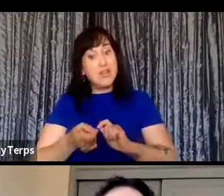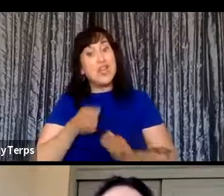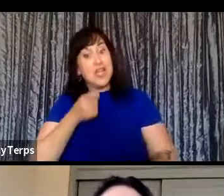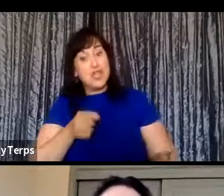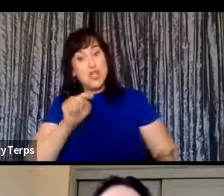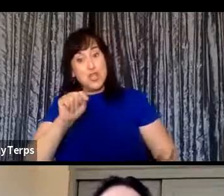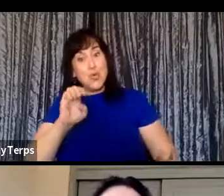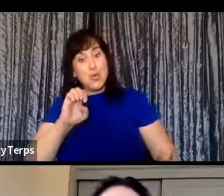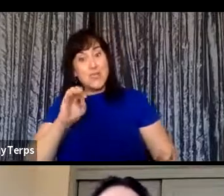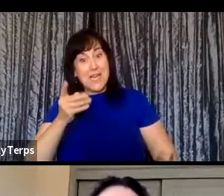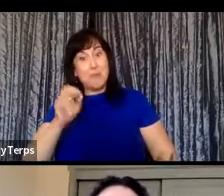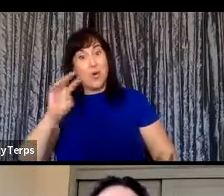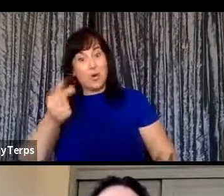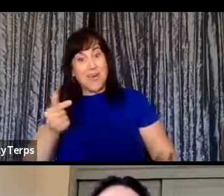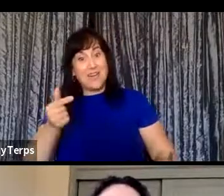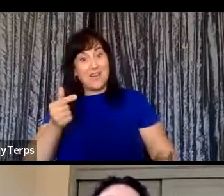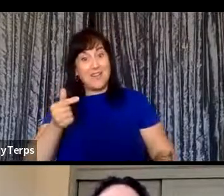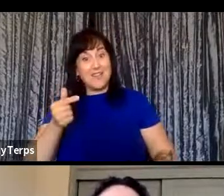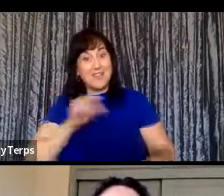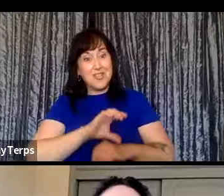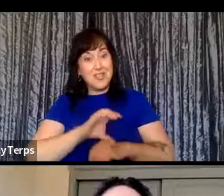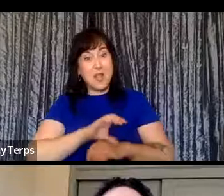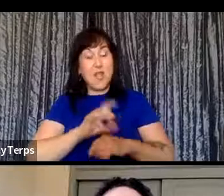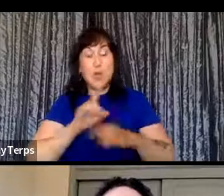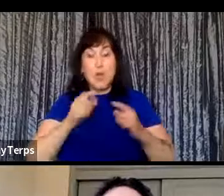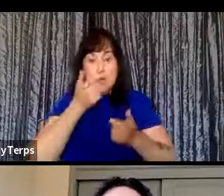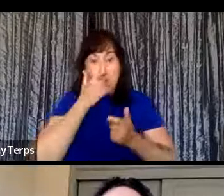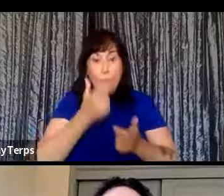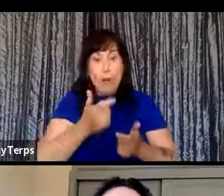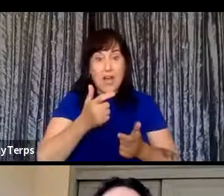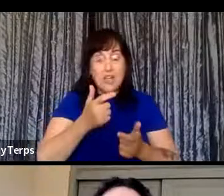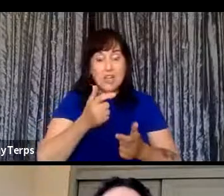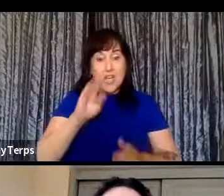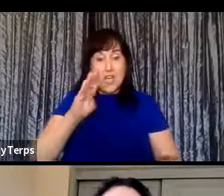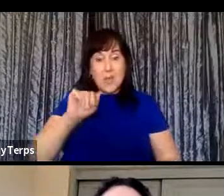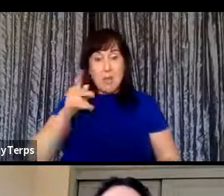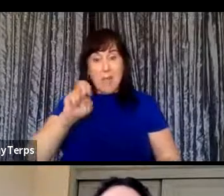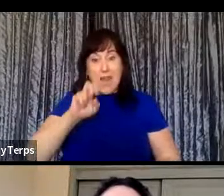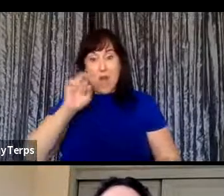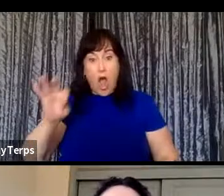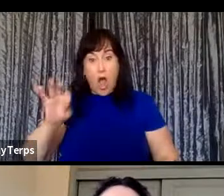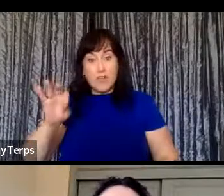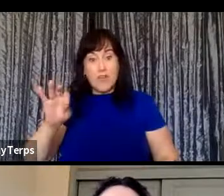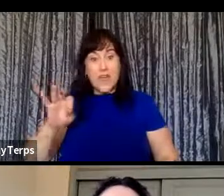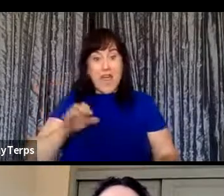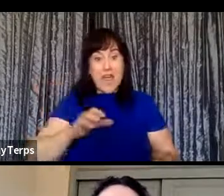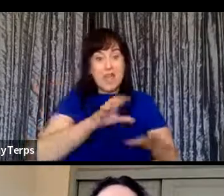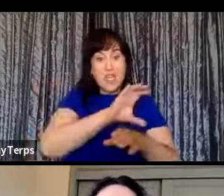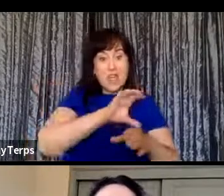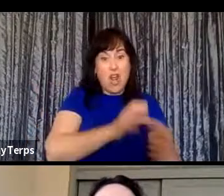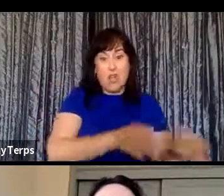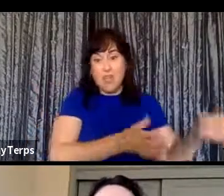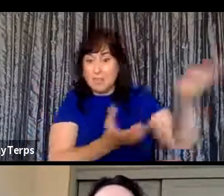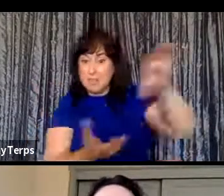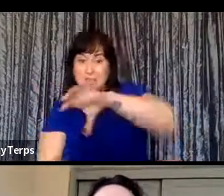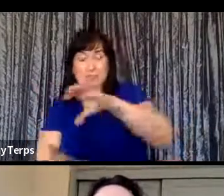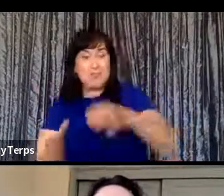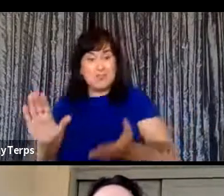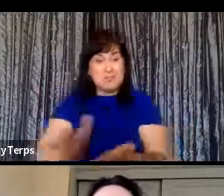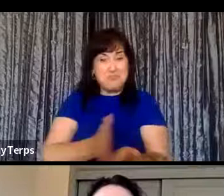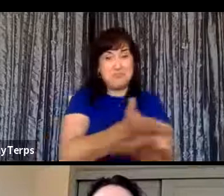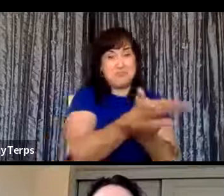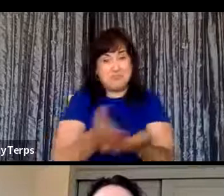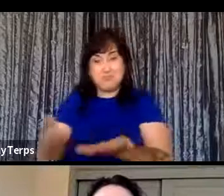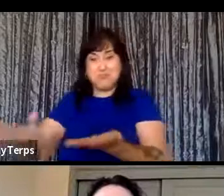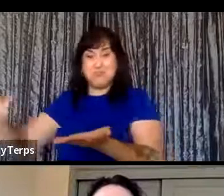okay? Whenever you watch Bake Off, as I said, and they're pouring the chocolate onto the marble slab, they're tempering it. What on earth is tempering? Beth, I should have